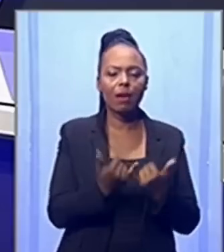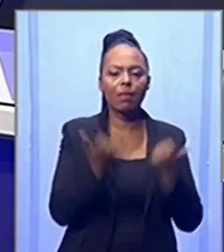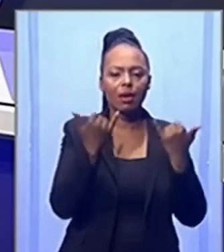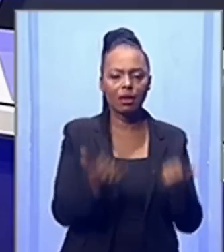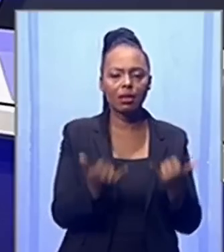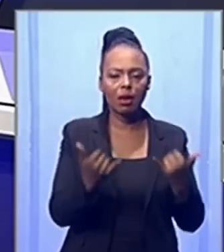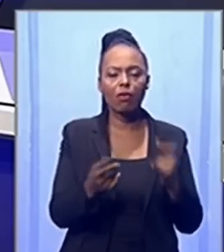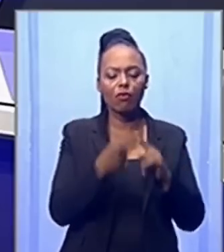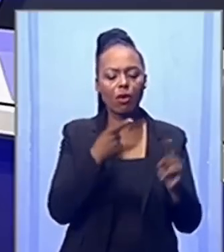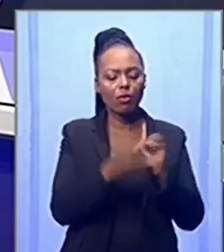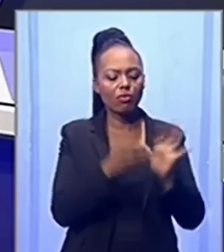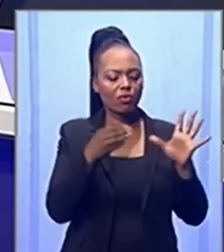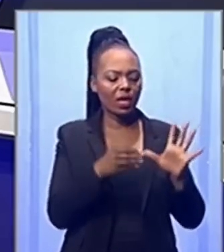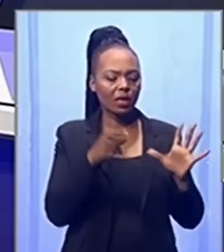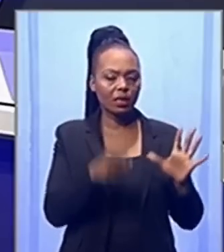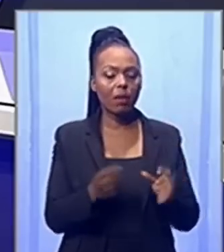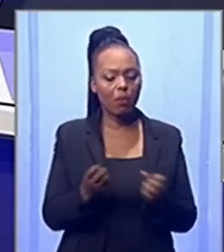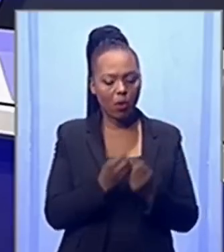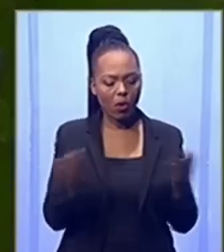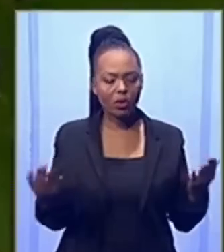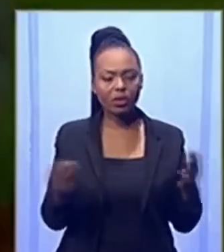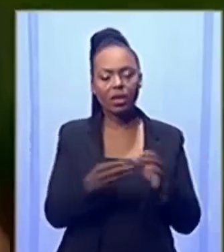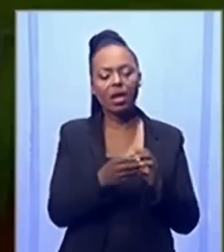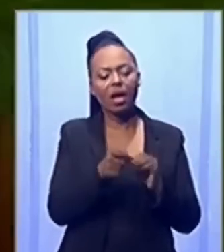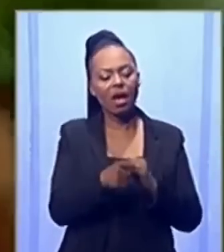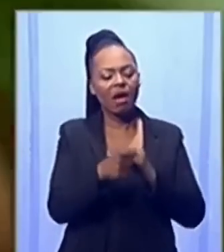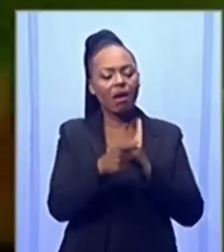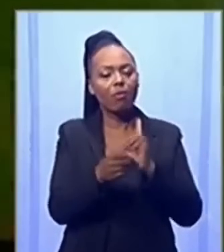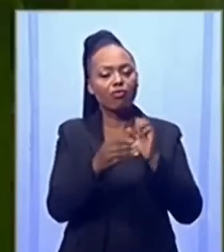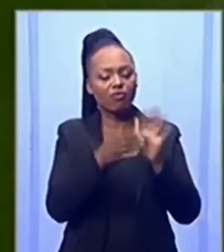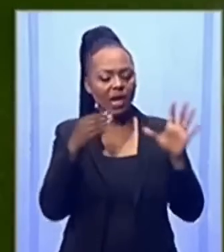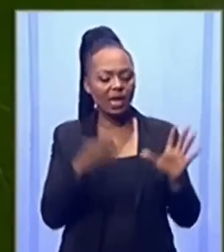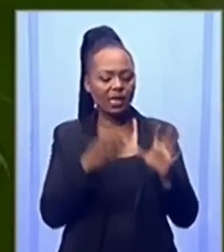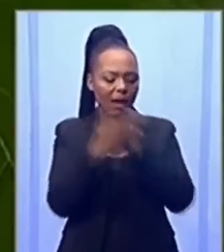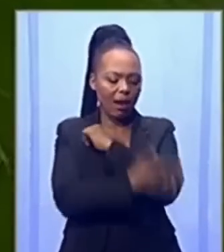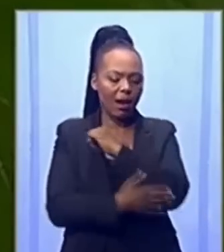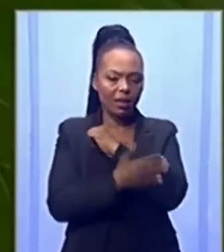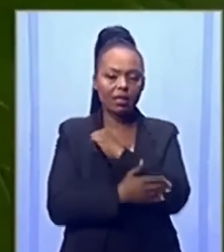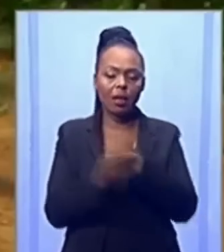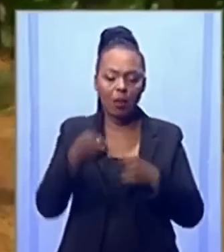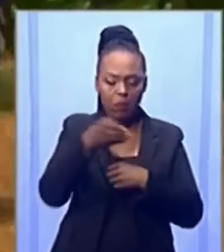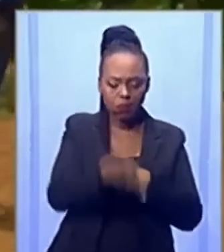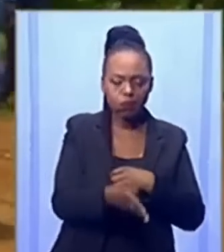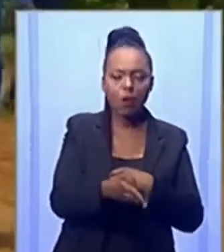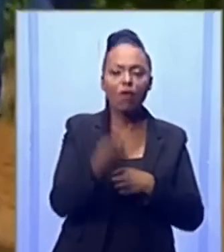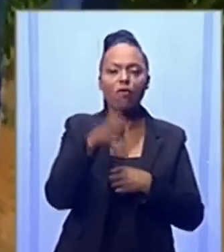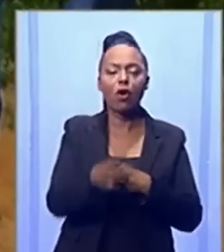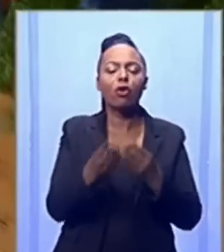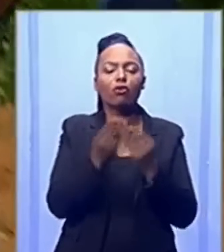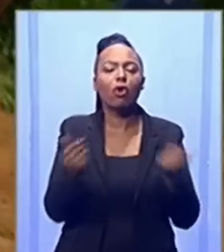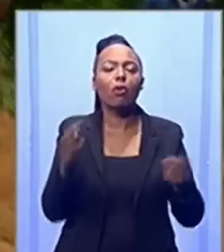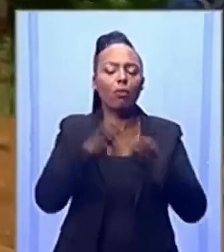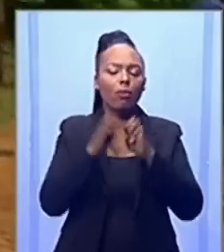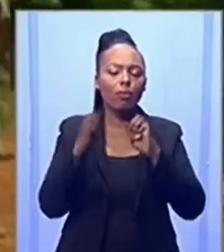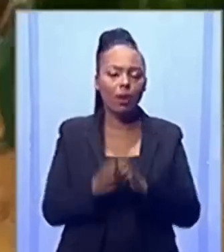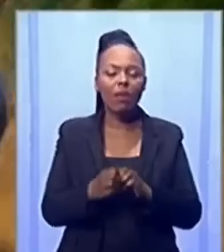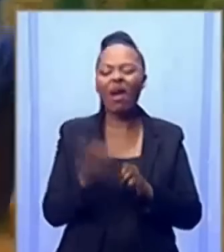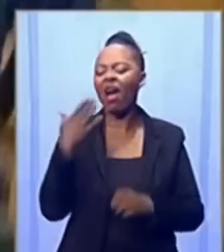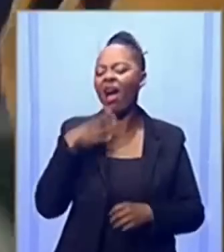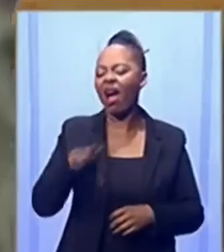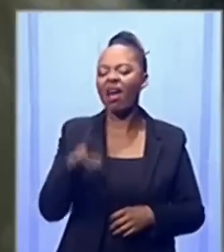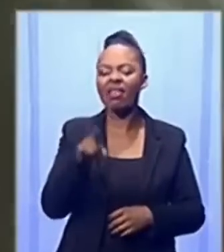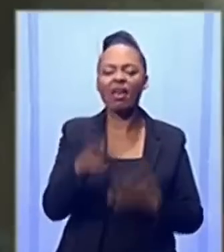tsa BRICS tse le gore di bile le gona go rarabolla mathata a ba bangwe gale